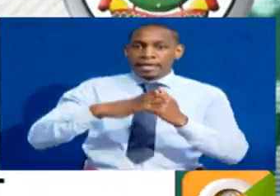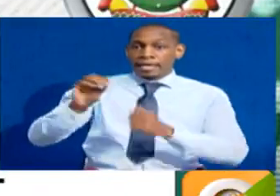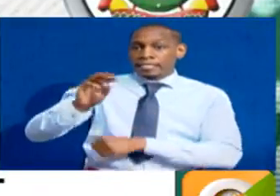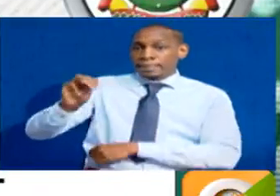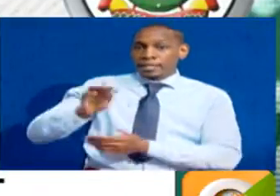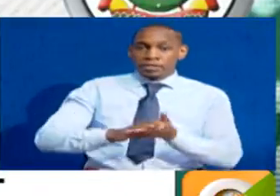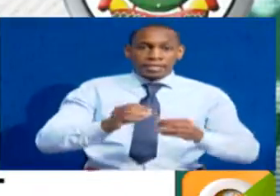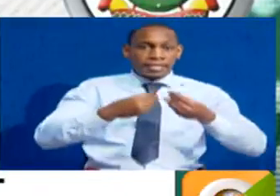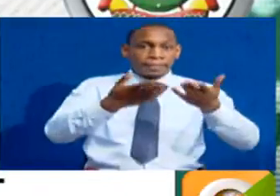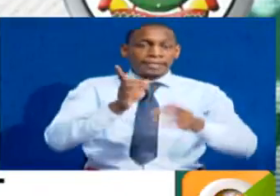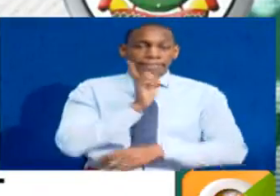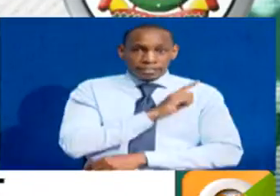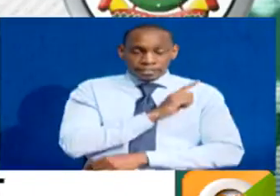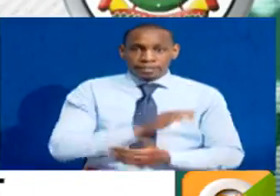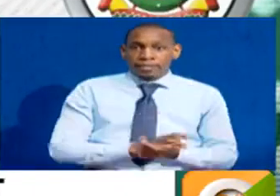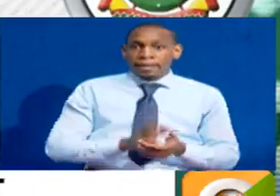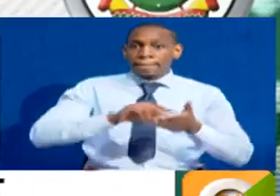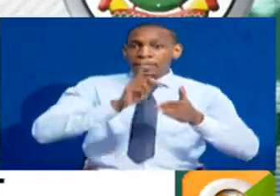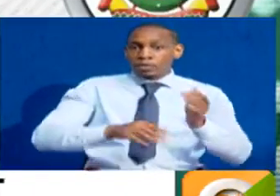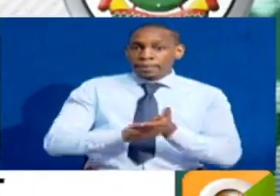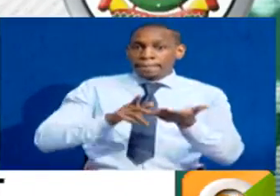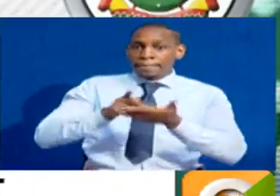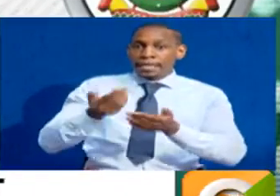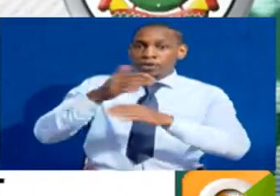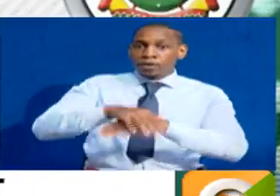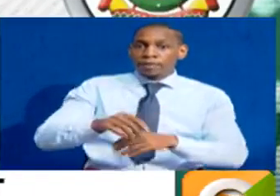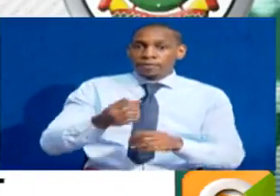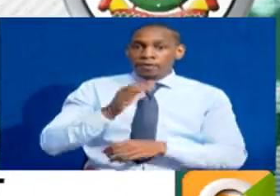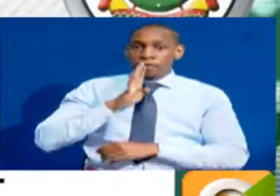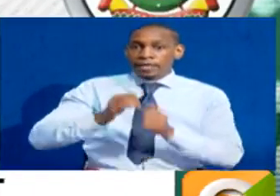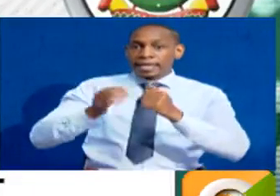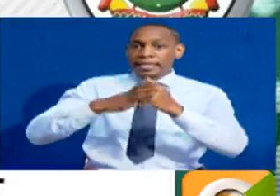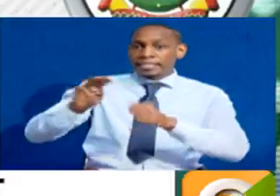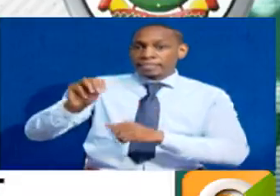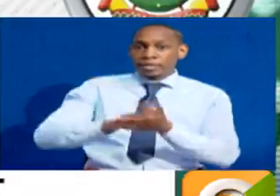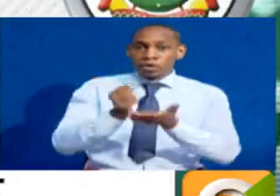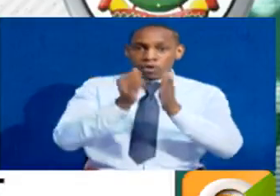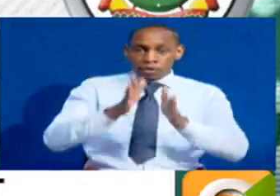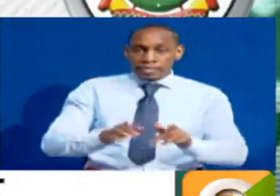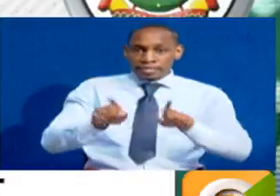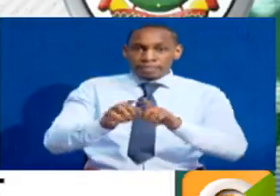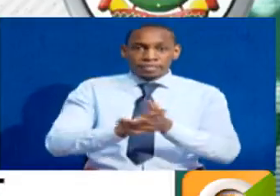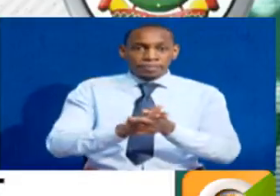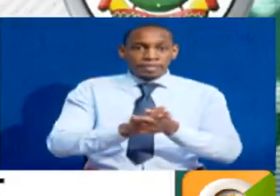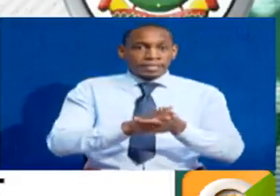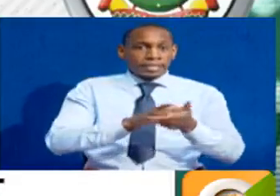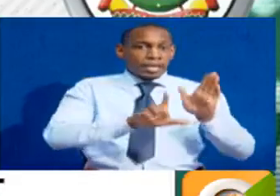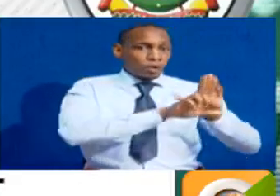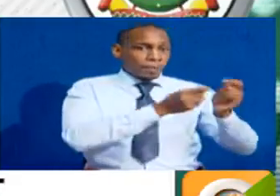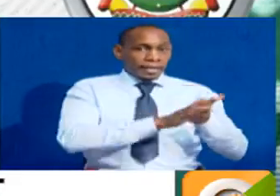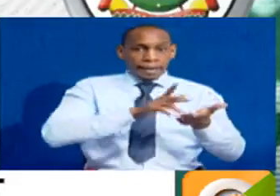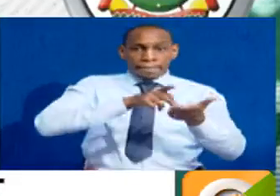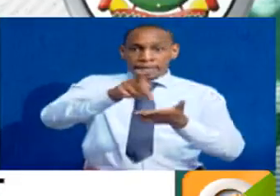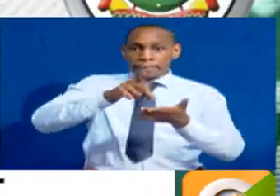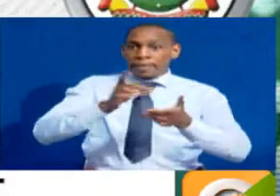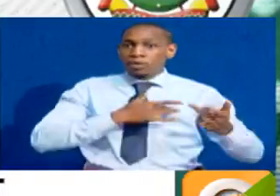million shillings had been supplied against, meaning an overpayment of 119 million shillings that the auditor now finds irregular. The